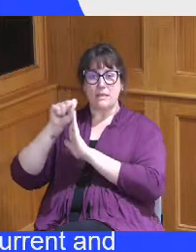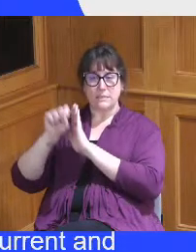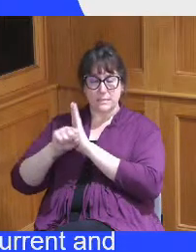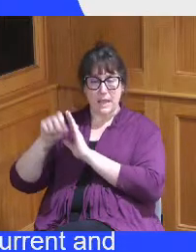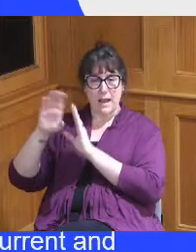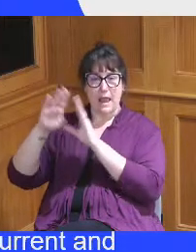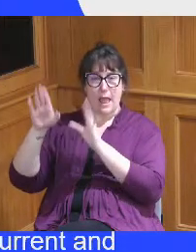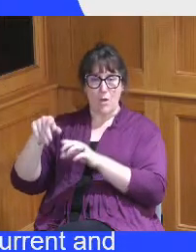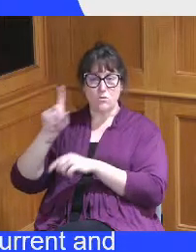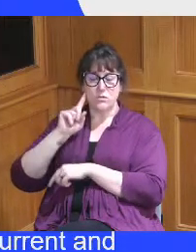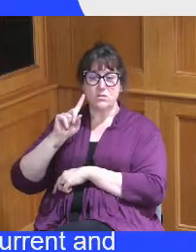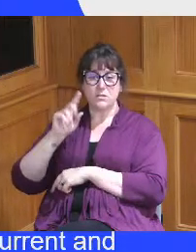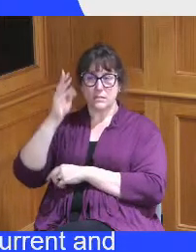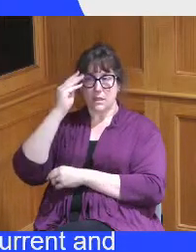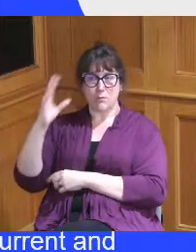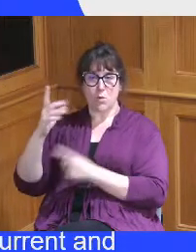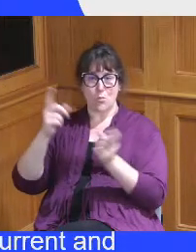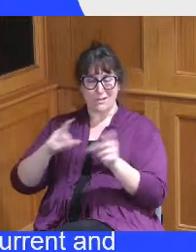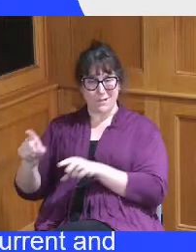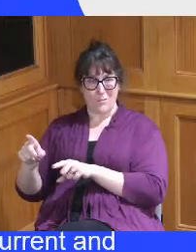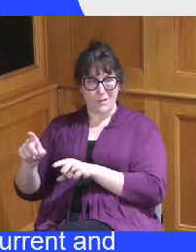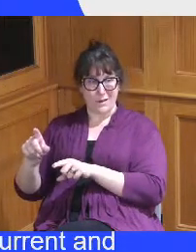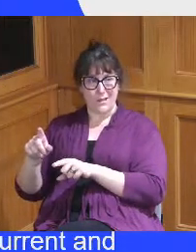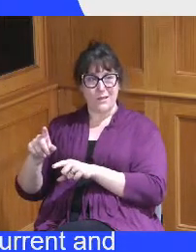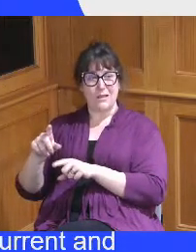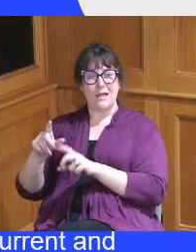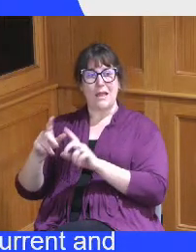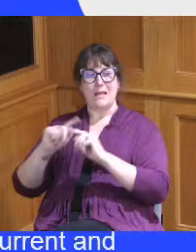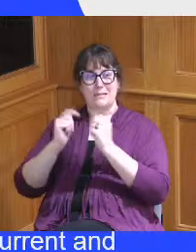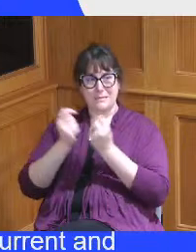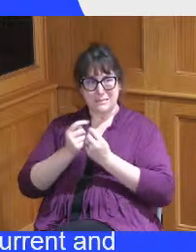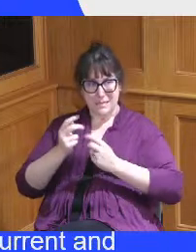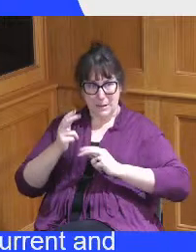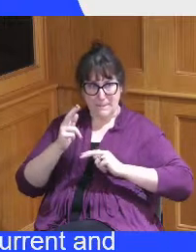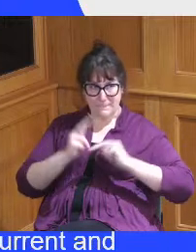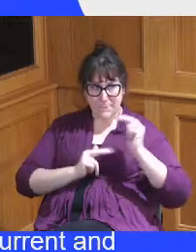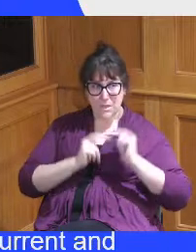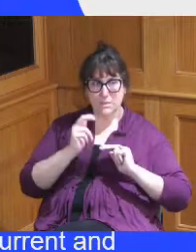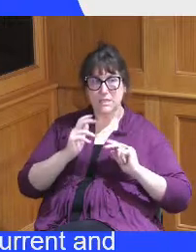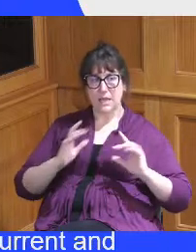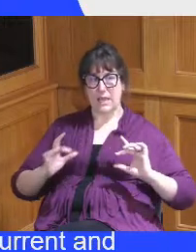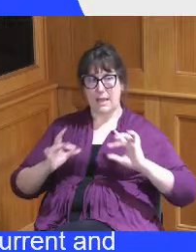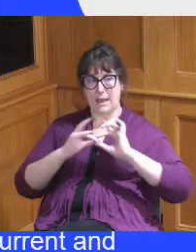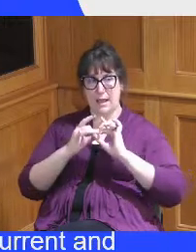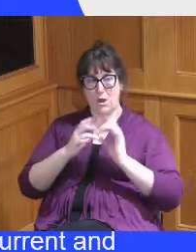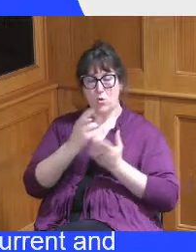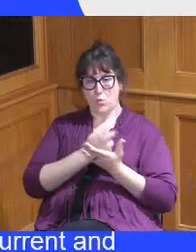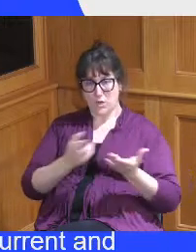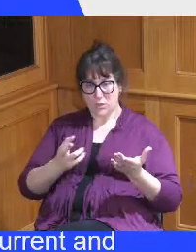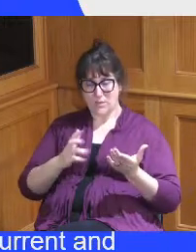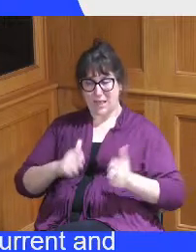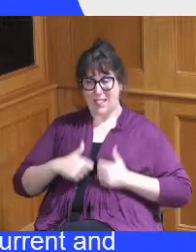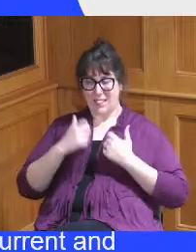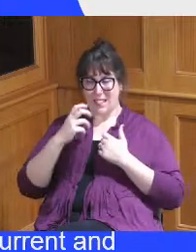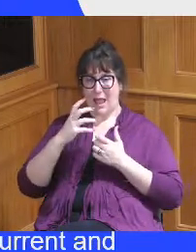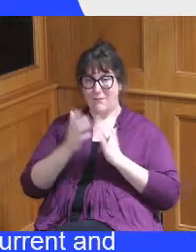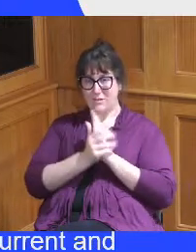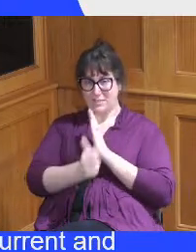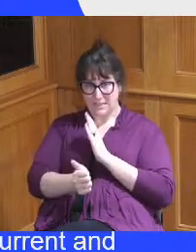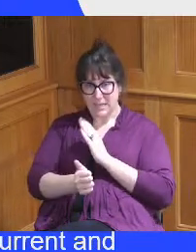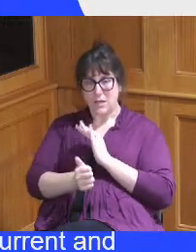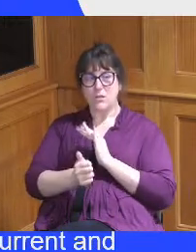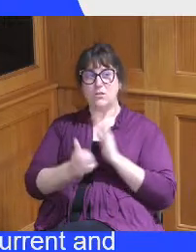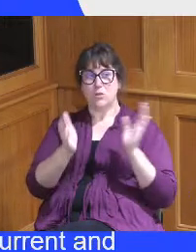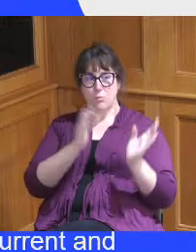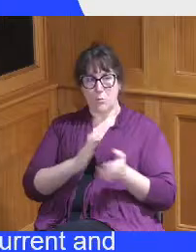youth advocacy, team building, community service, mentorship, connections to resources, and life skills preparation. And we work to create leaders